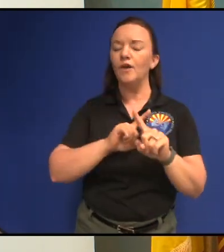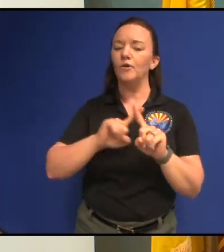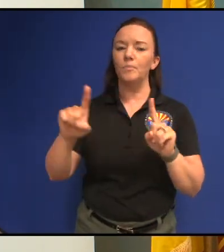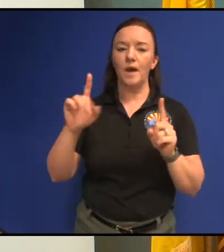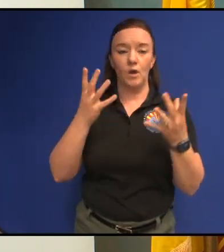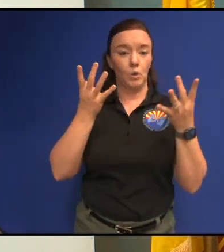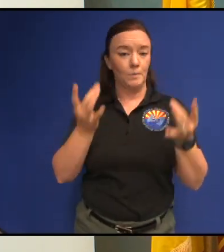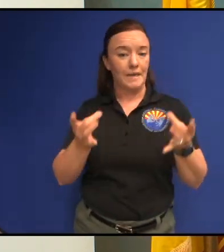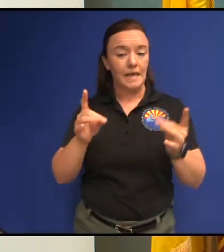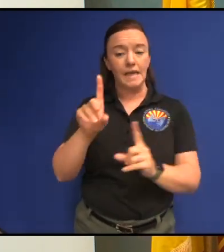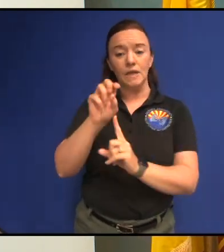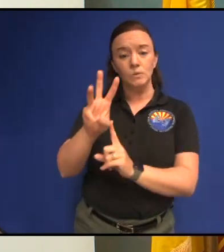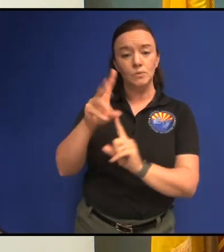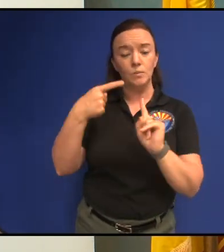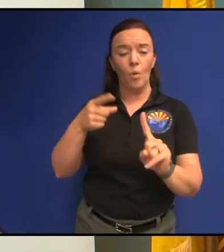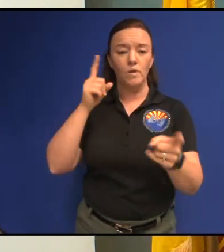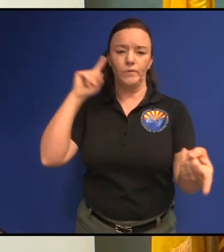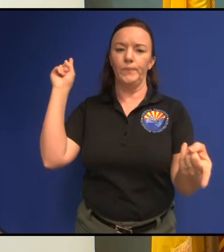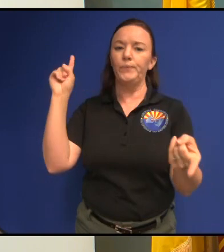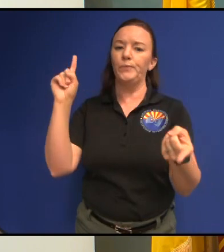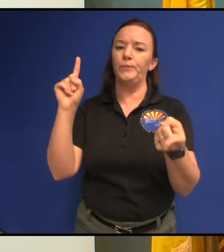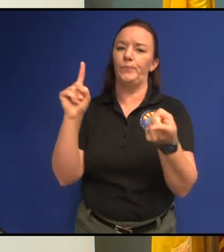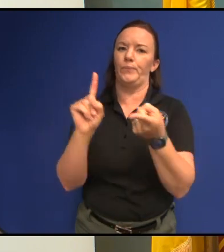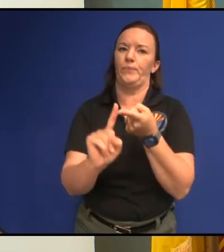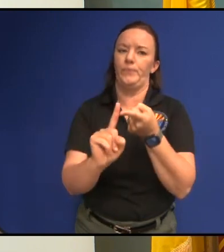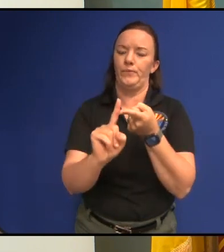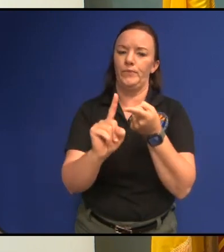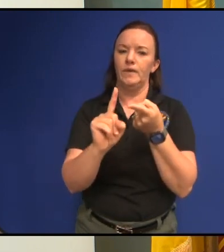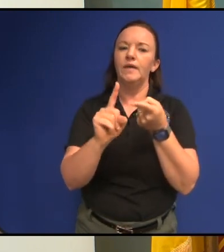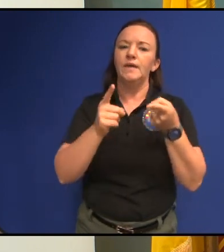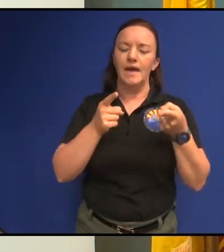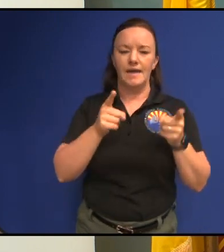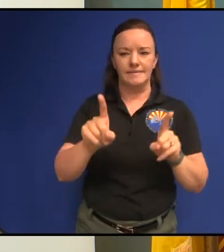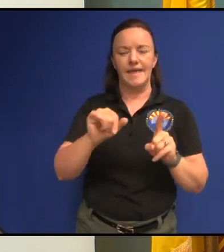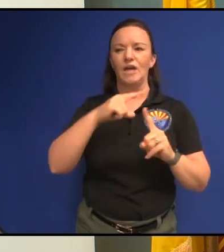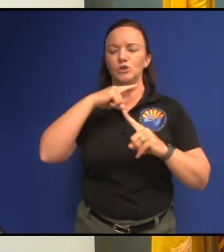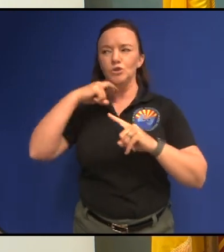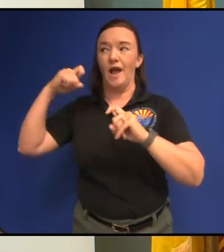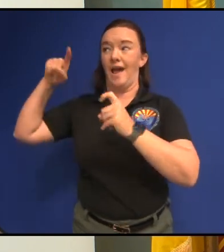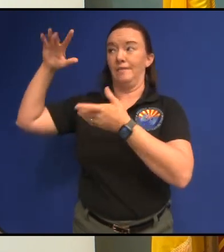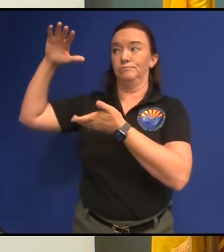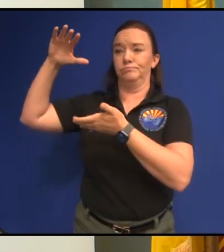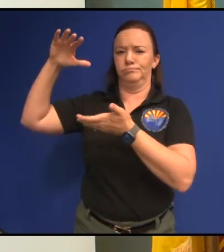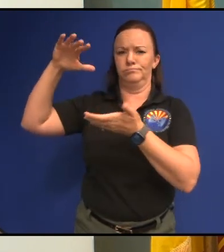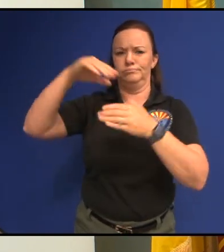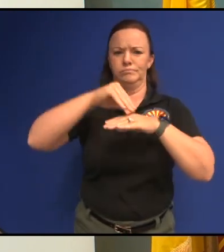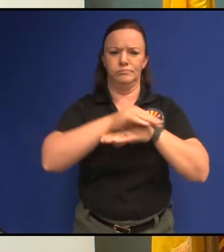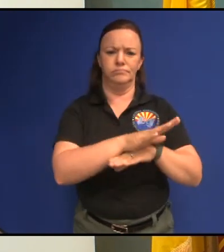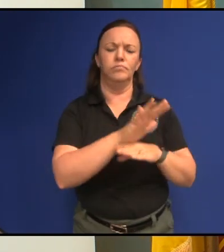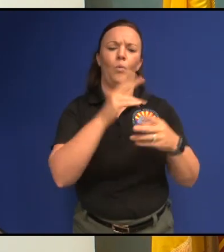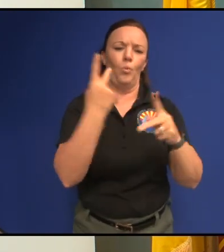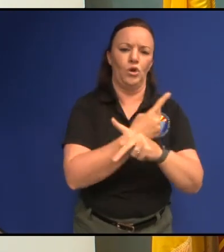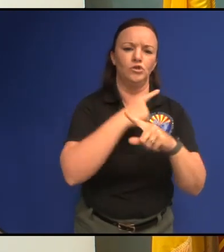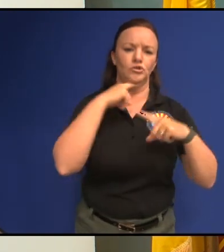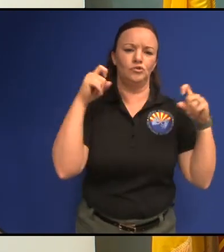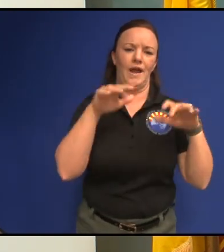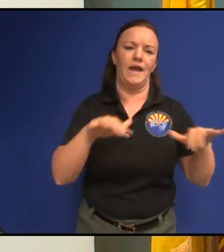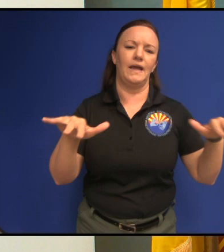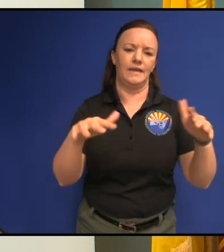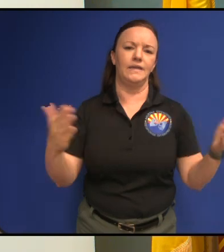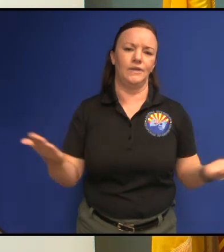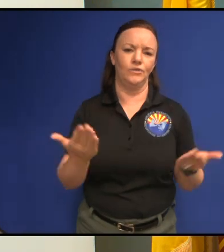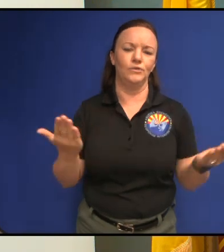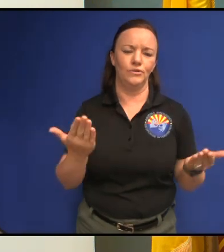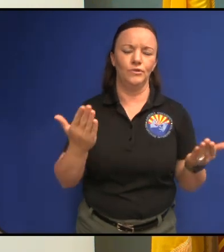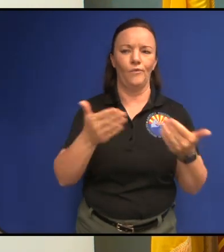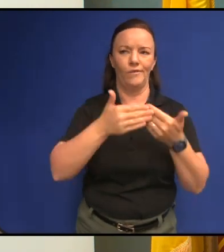values and dew points are going to continue to drop as that really dry area continues to move over north central New Mexico over